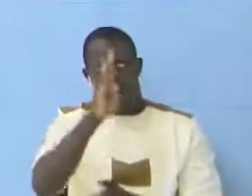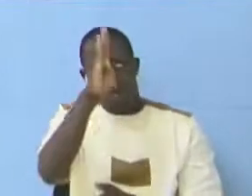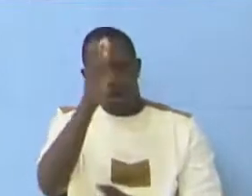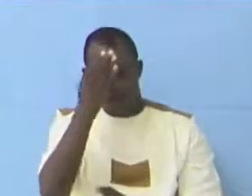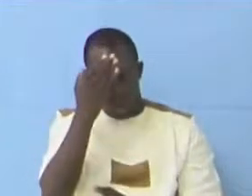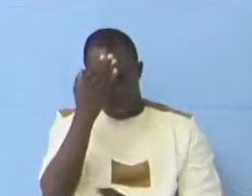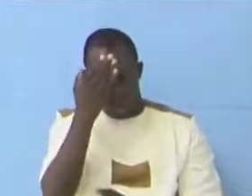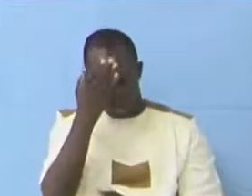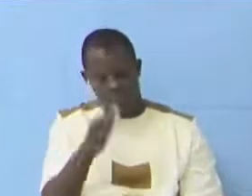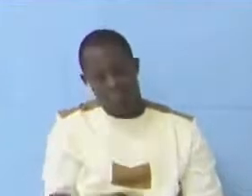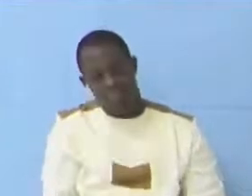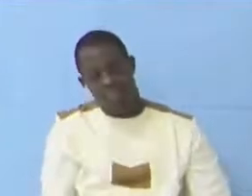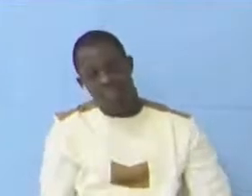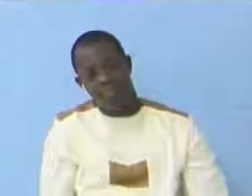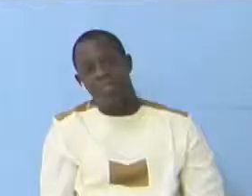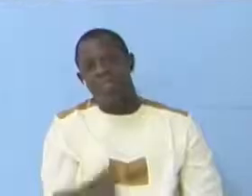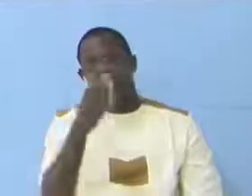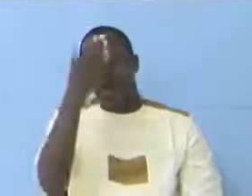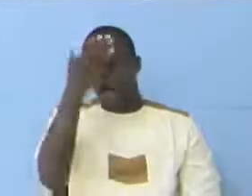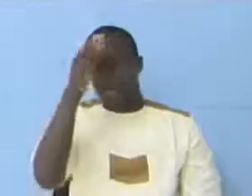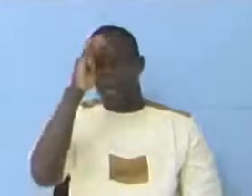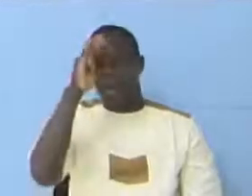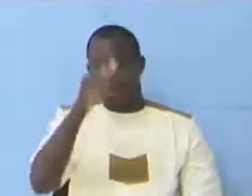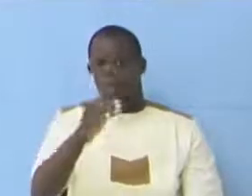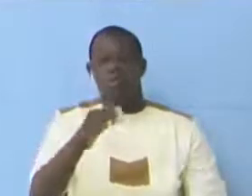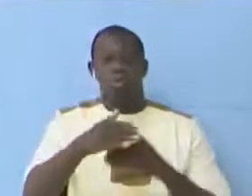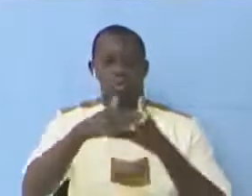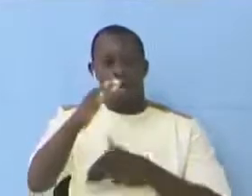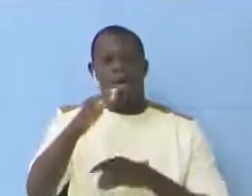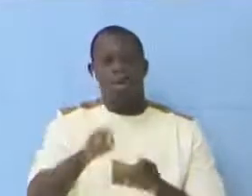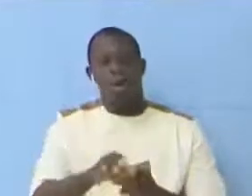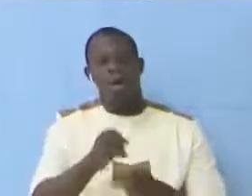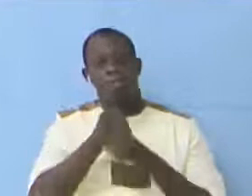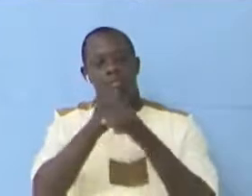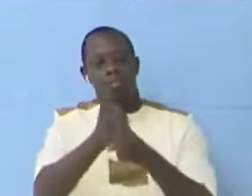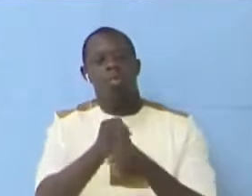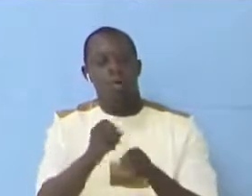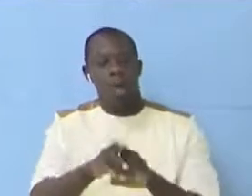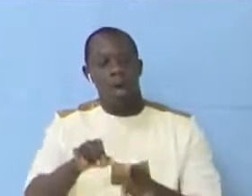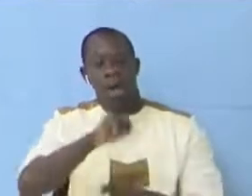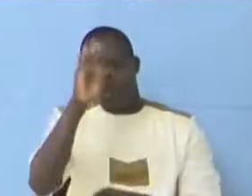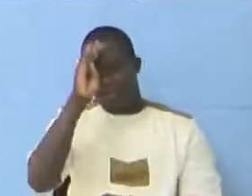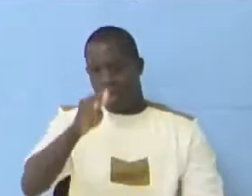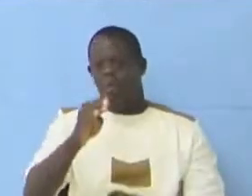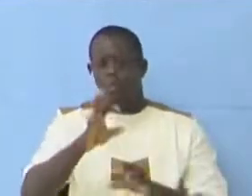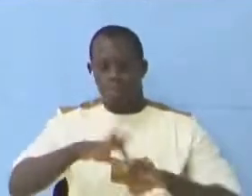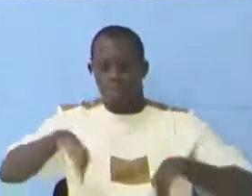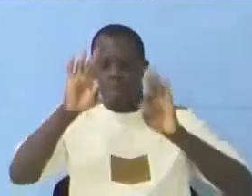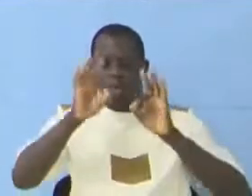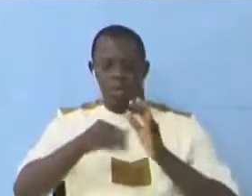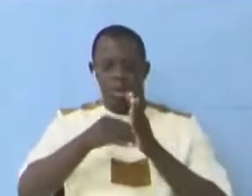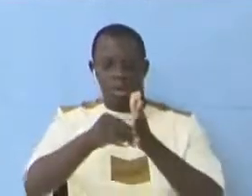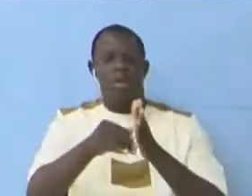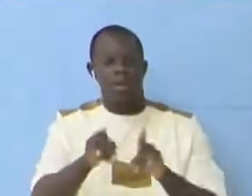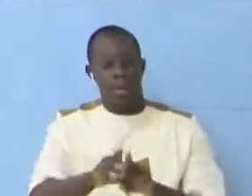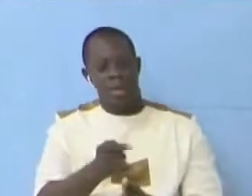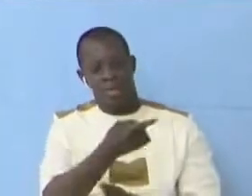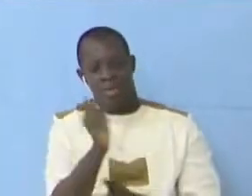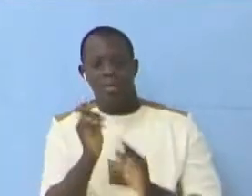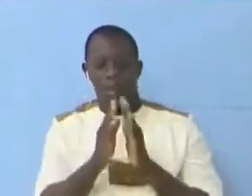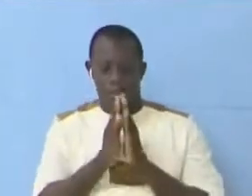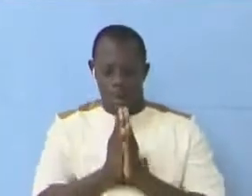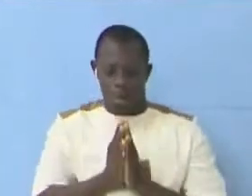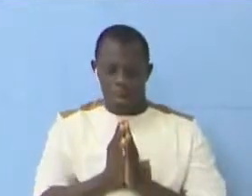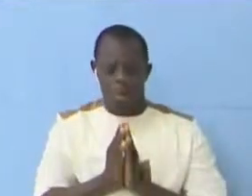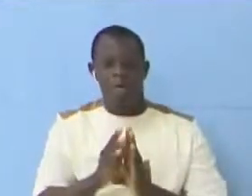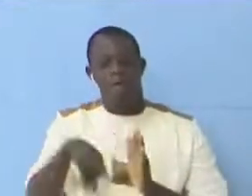Amen. Amen. Thank you very much, Bishop, and thank you, Imam, for those prayers